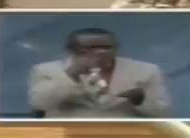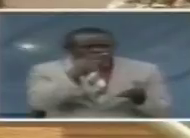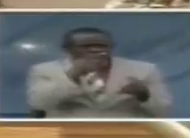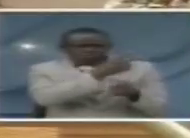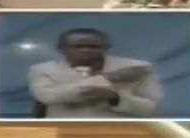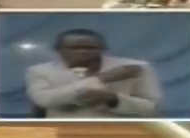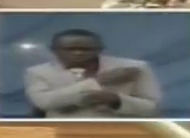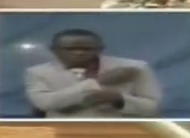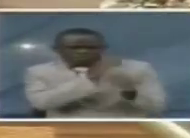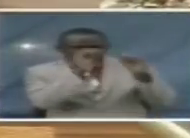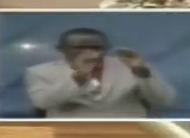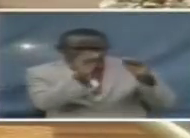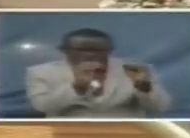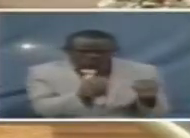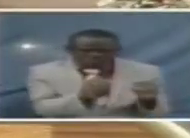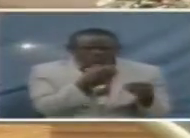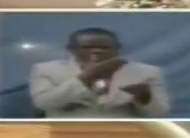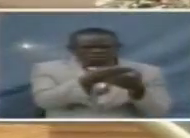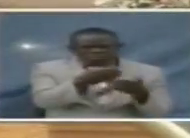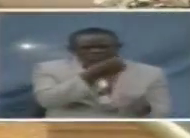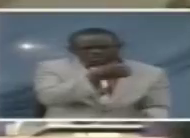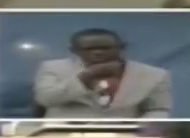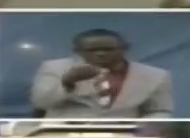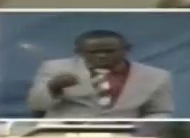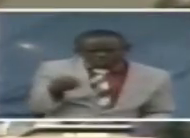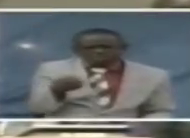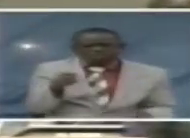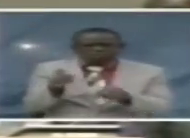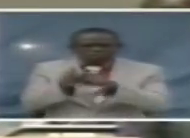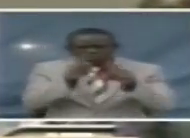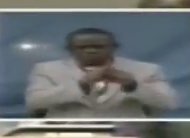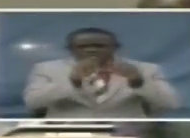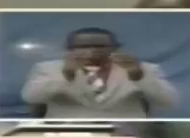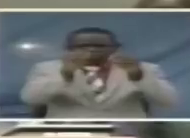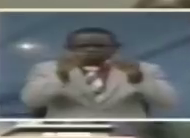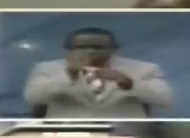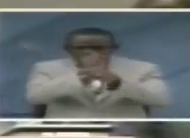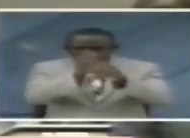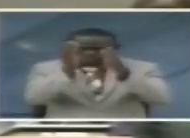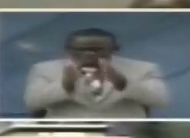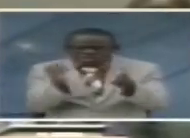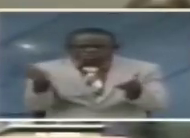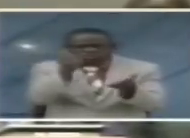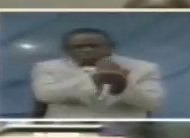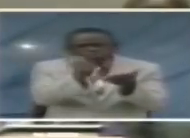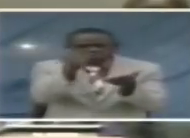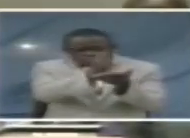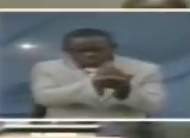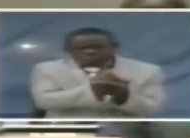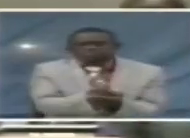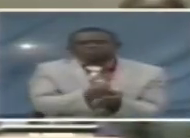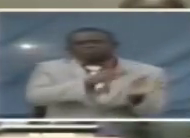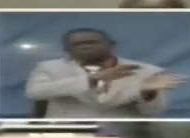The balance will be used to finance health infrastructure, medical equipment, staff costs,